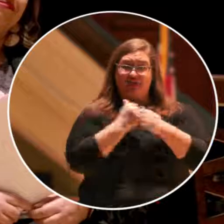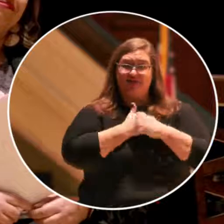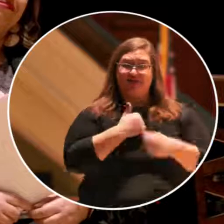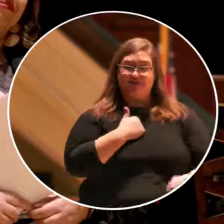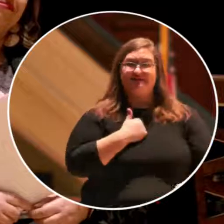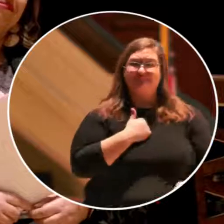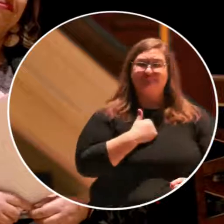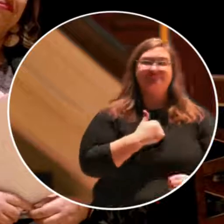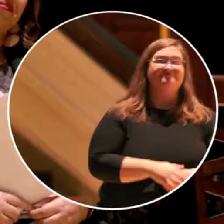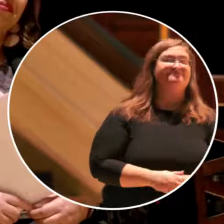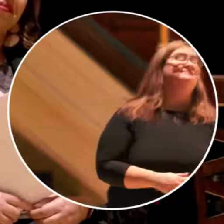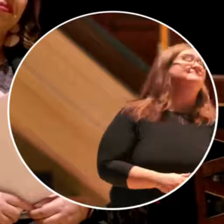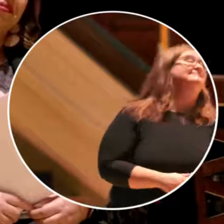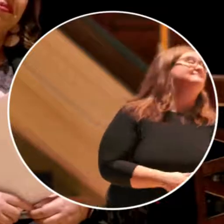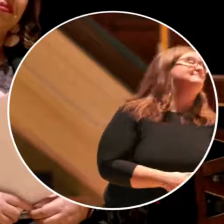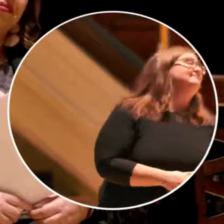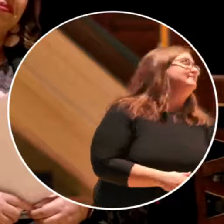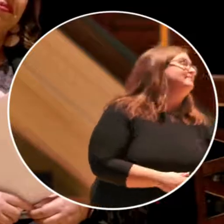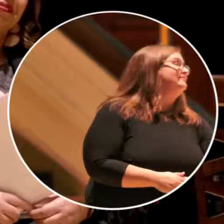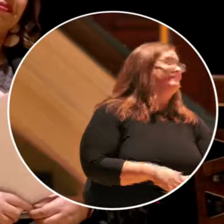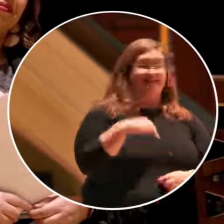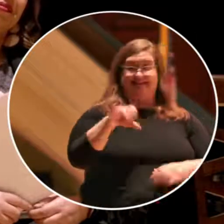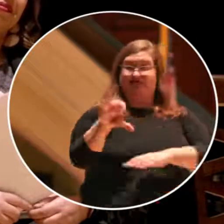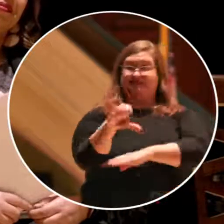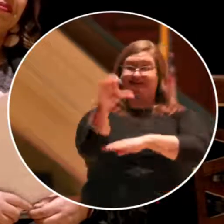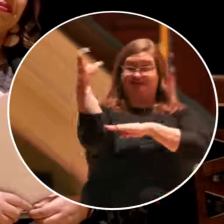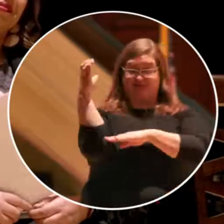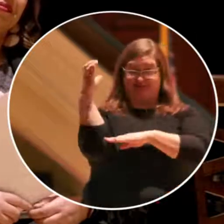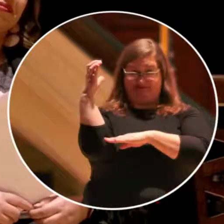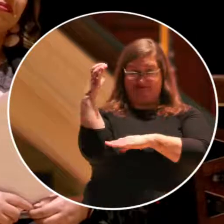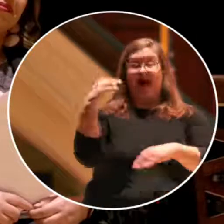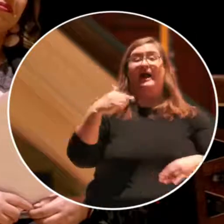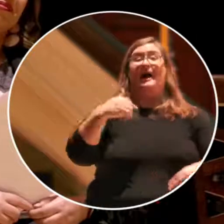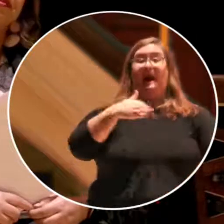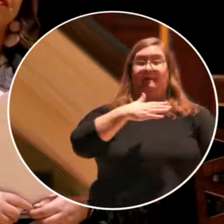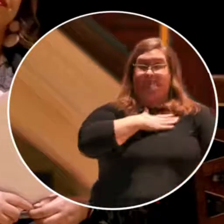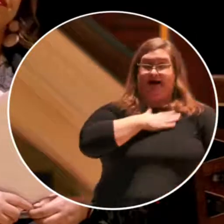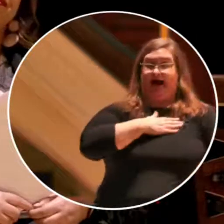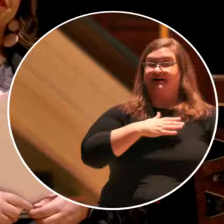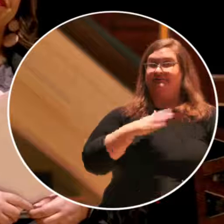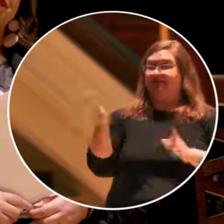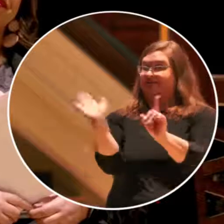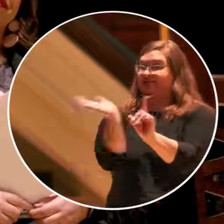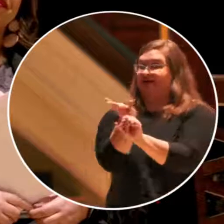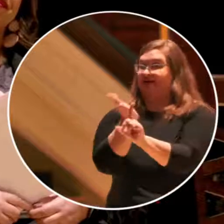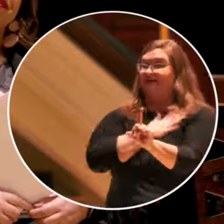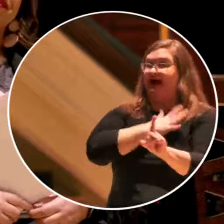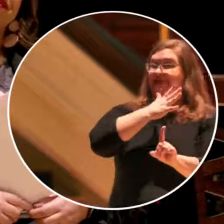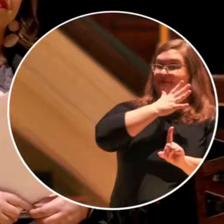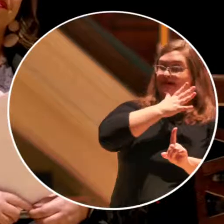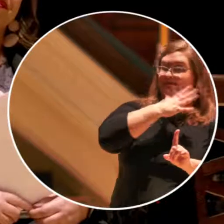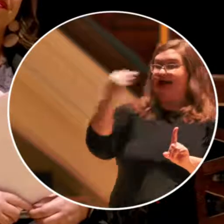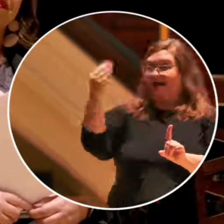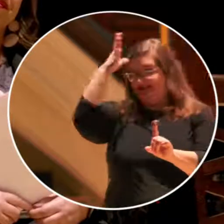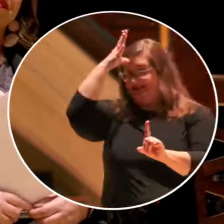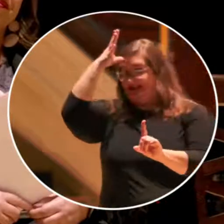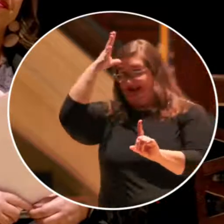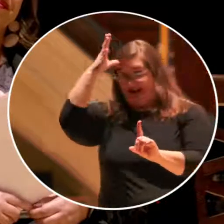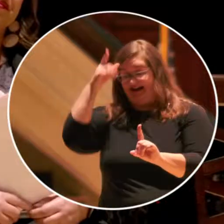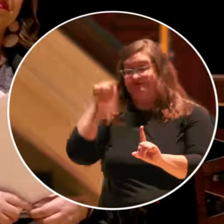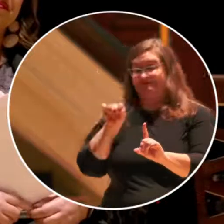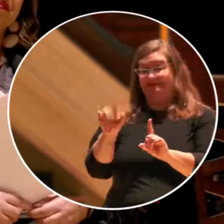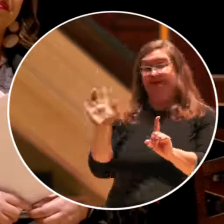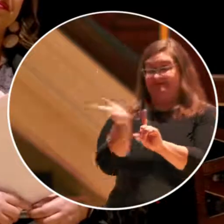This Christmas, I convinced my now 97-year-old father and 93-year-old mother and me,